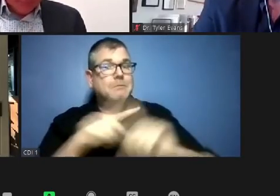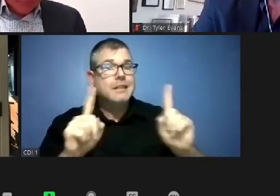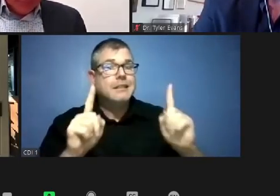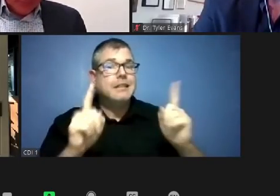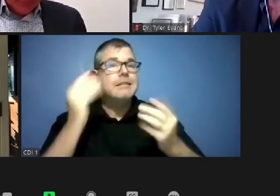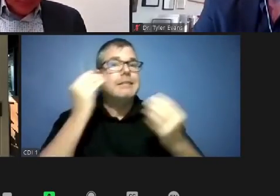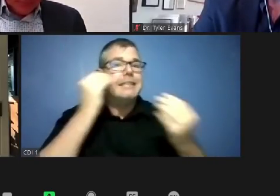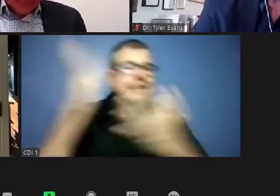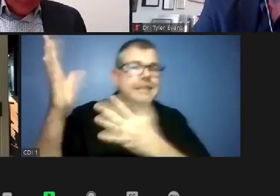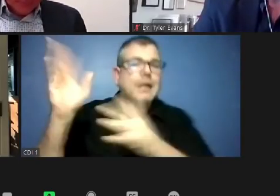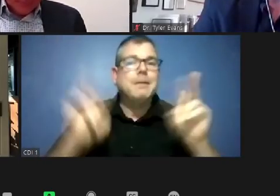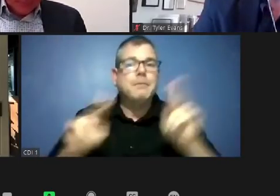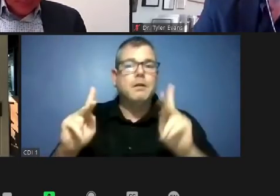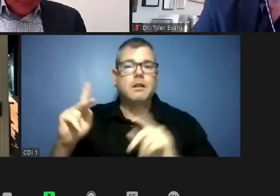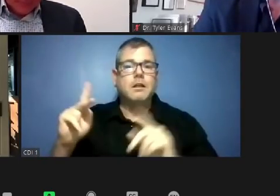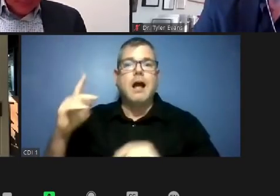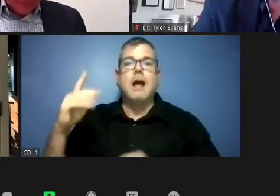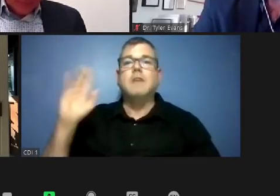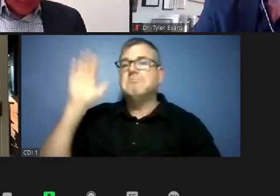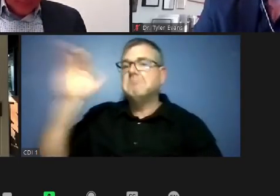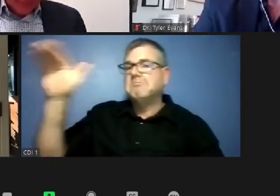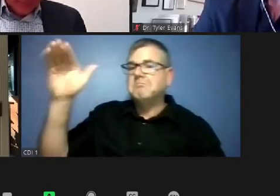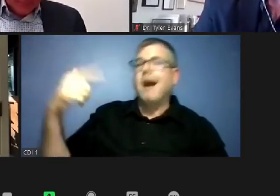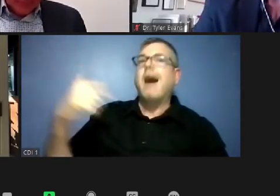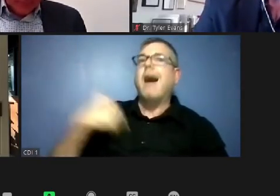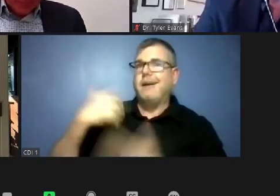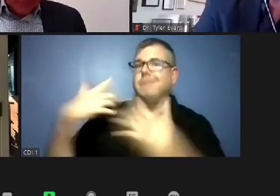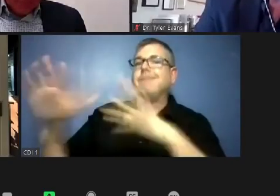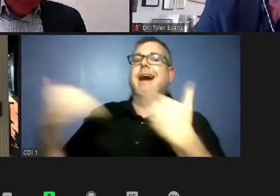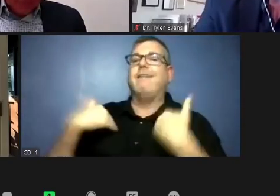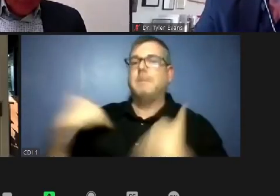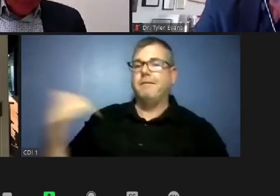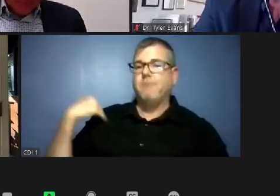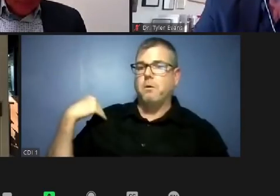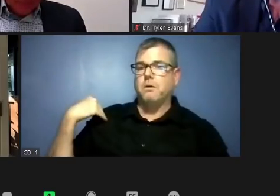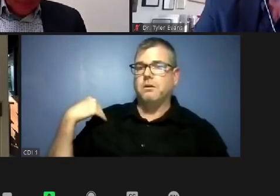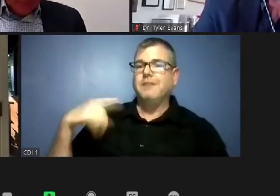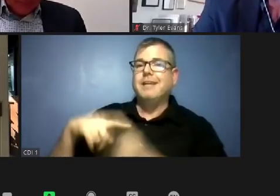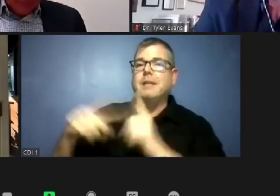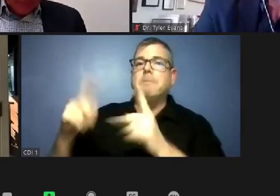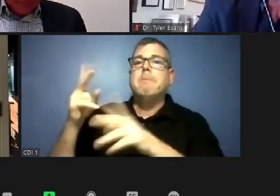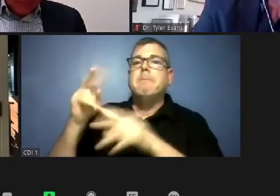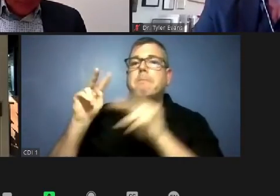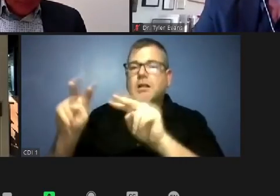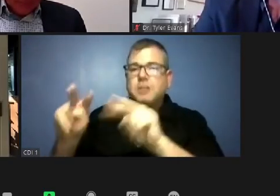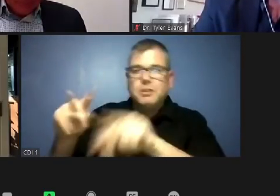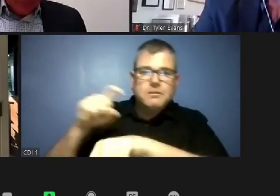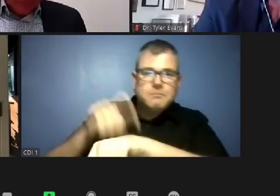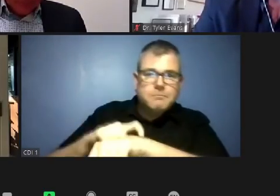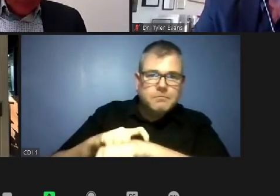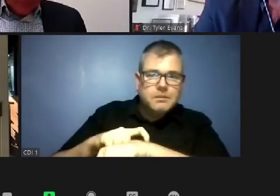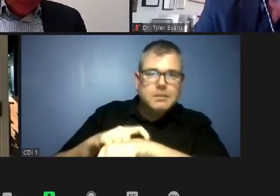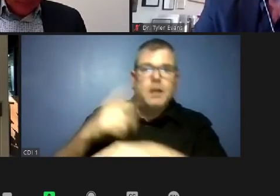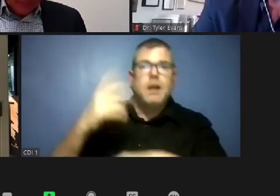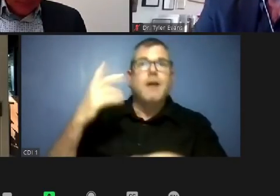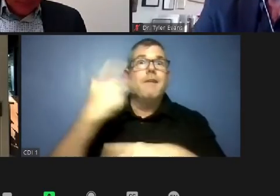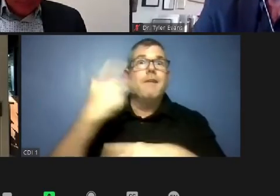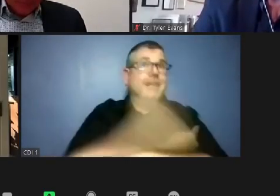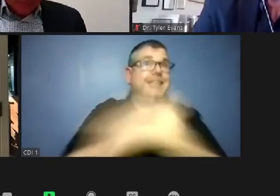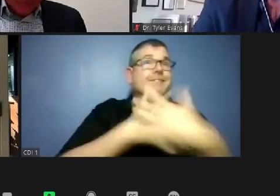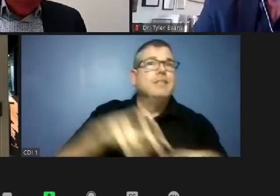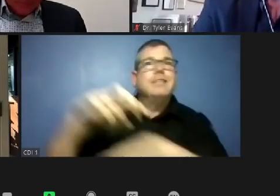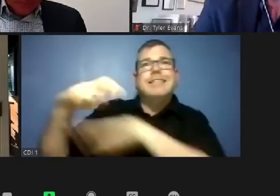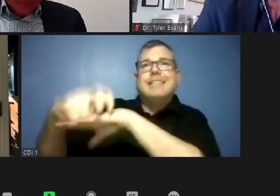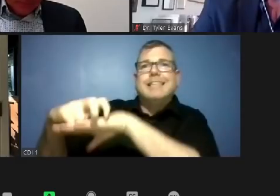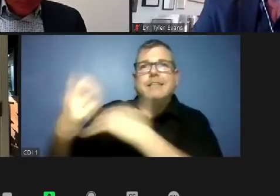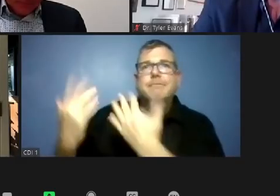So everyone who gets the COVID vaccine gets monitored for 15 minutes. People with a reported history of anaphylaxis get monitored for an additional 15